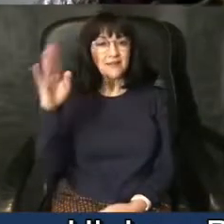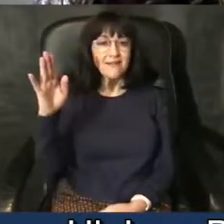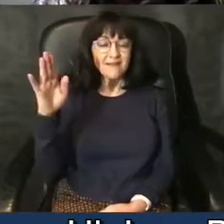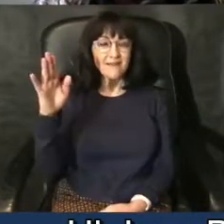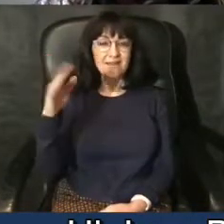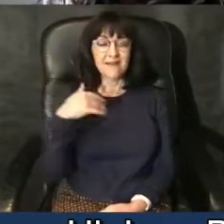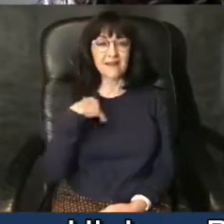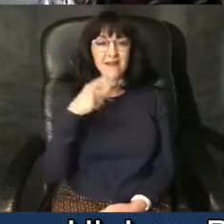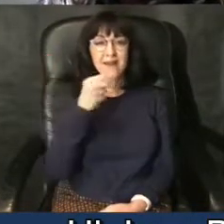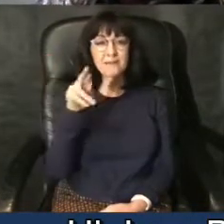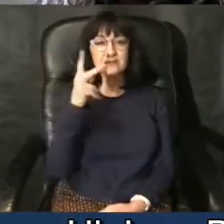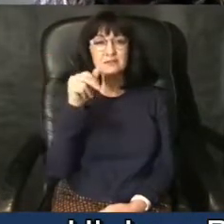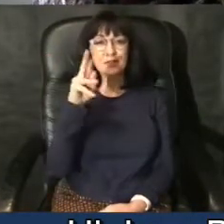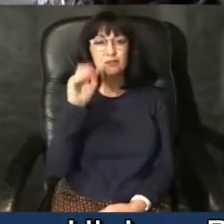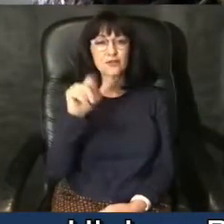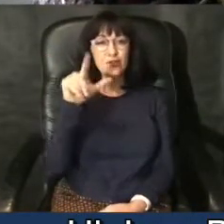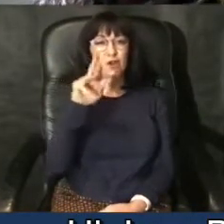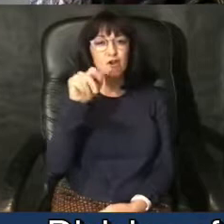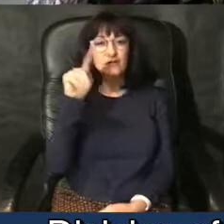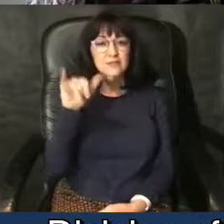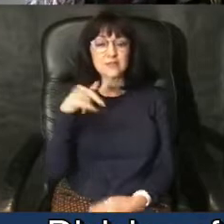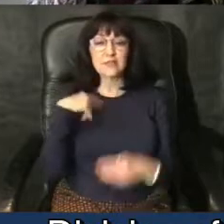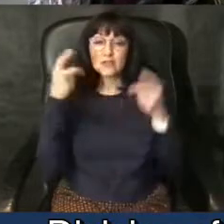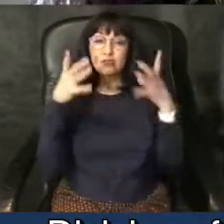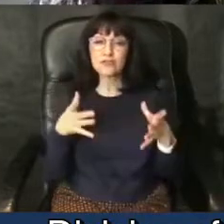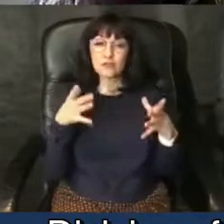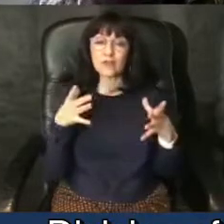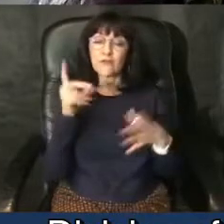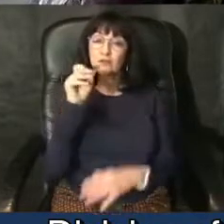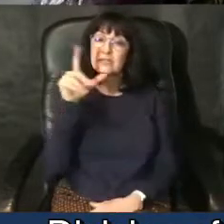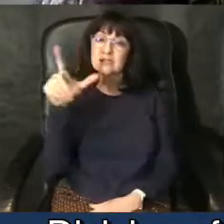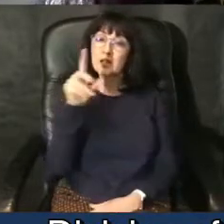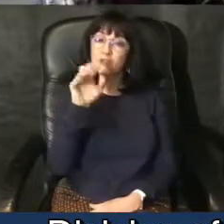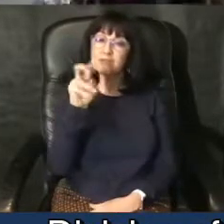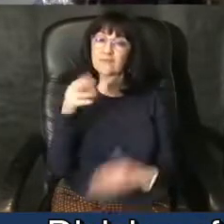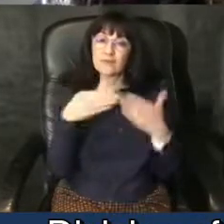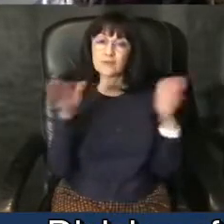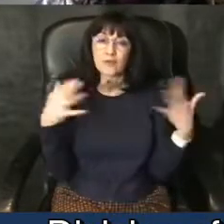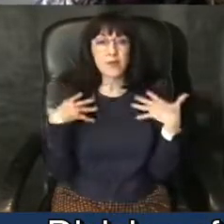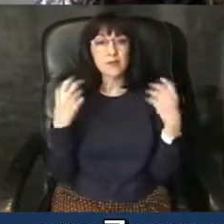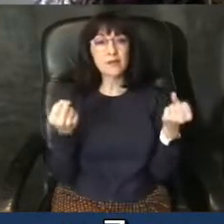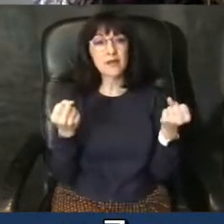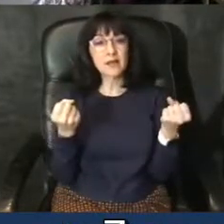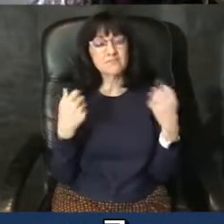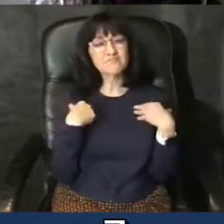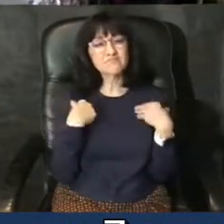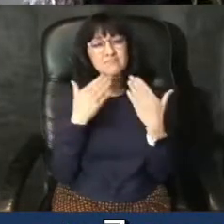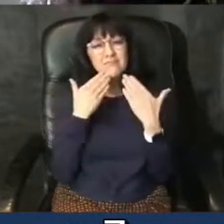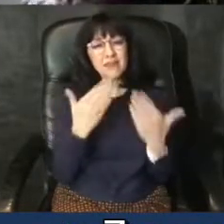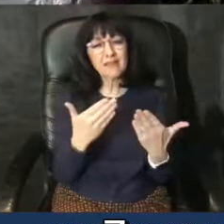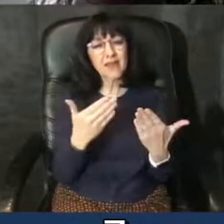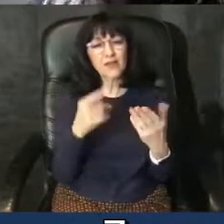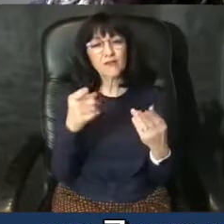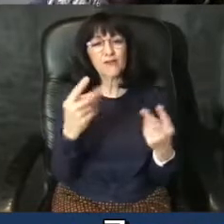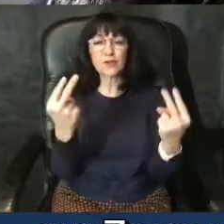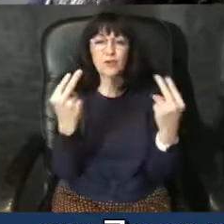Dr. Carol Rattay. I'm the director for Delaware's Division of Public Health, and I want to thank you for watching our Zoom